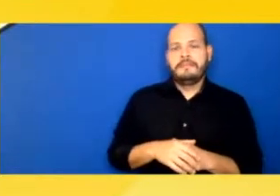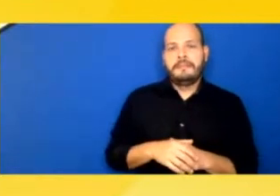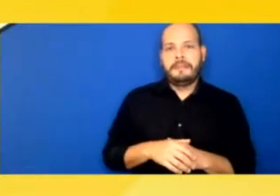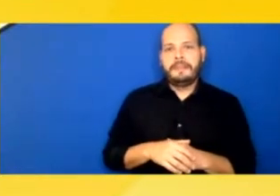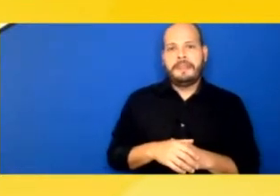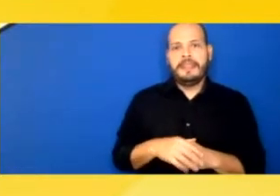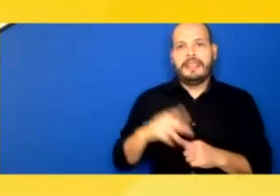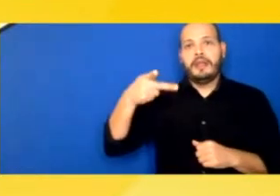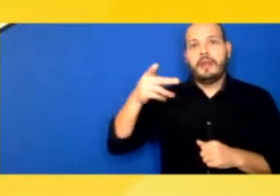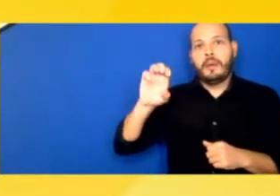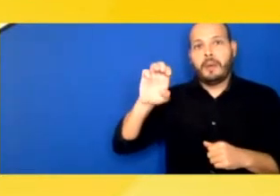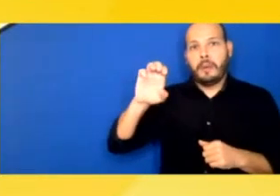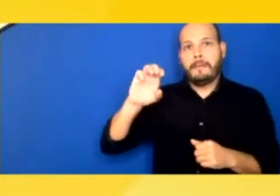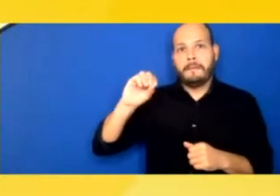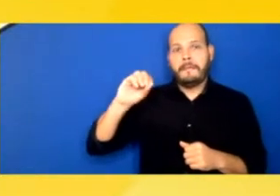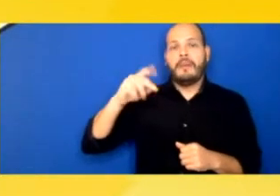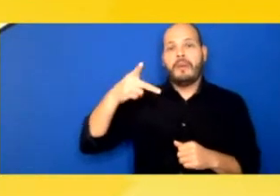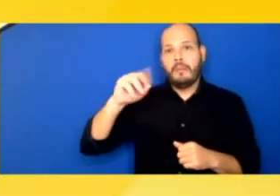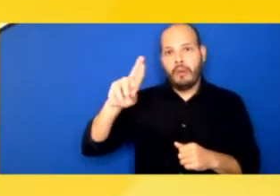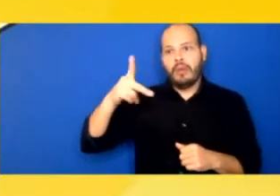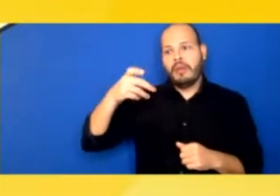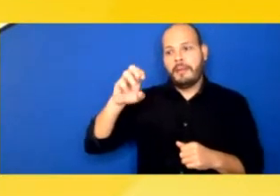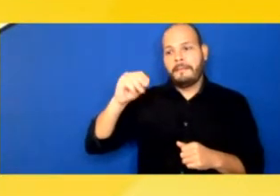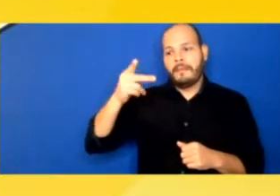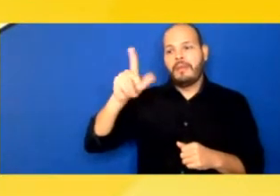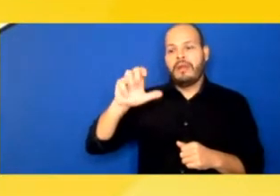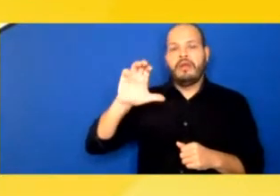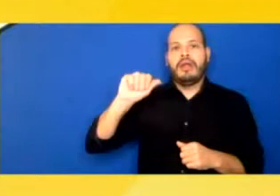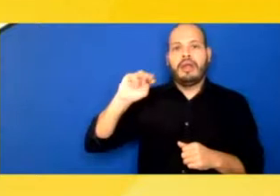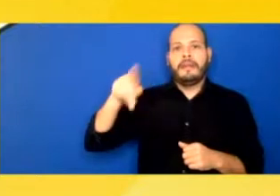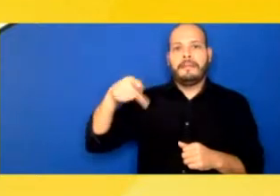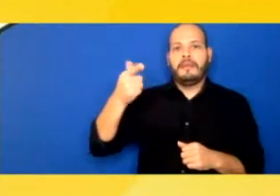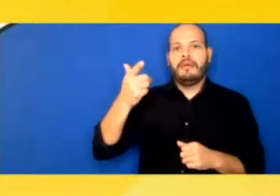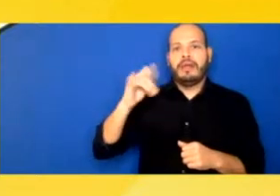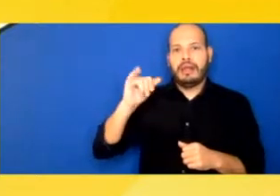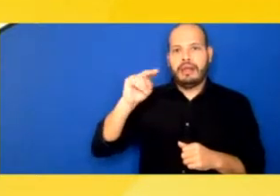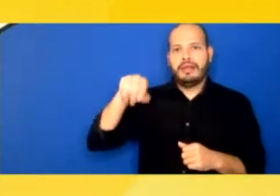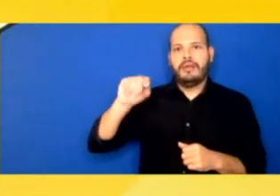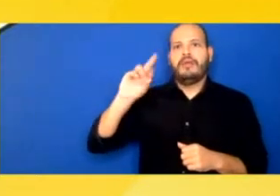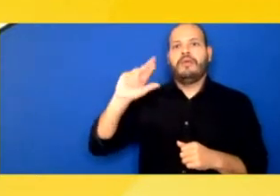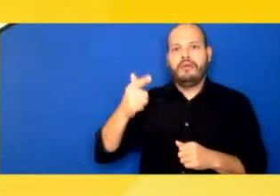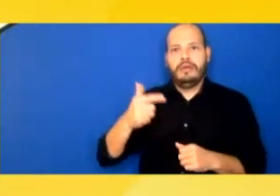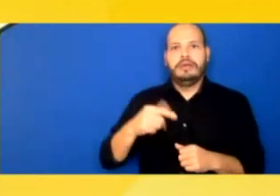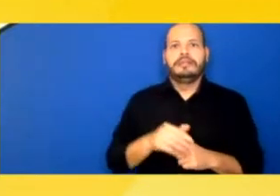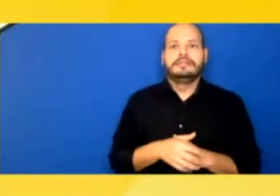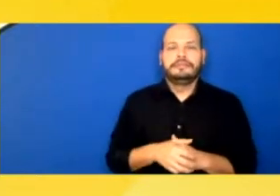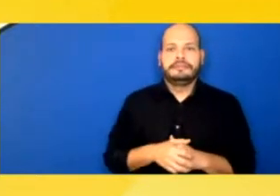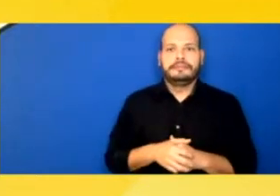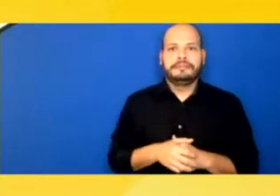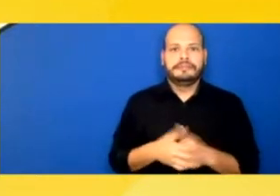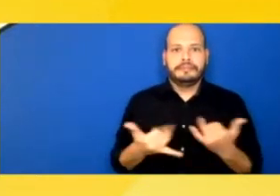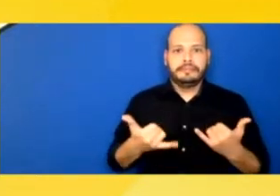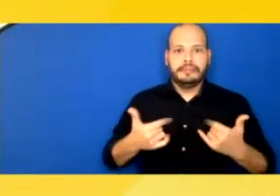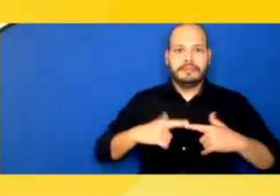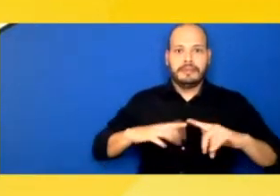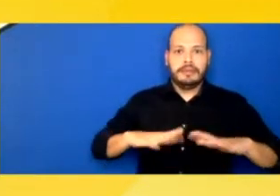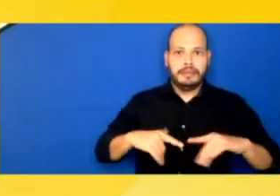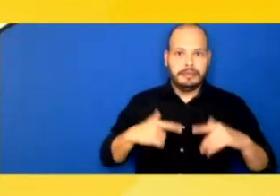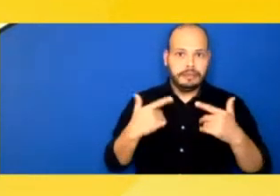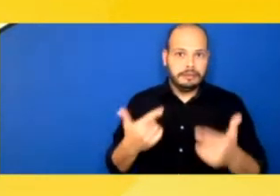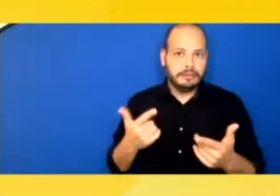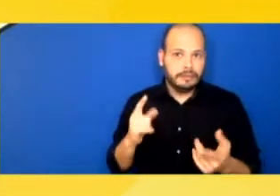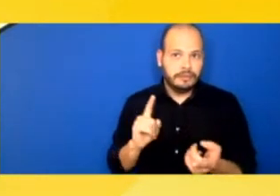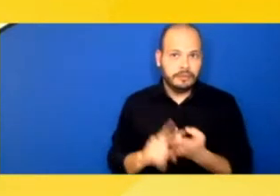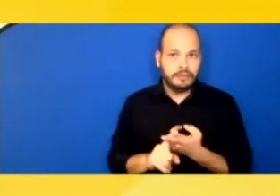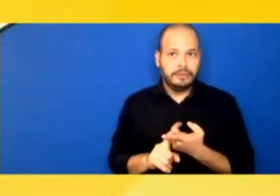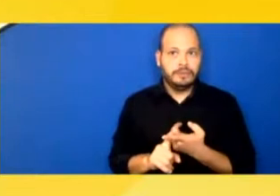who is the president of the Akin Institute for Islamic Research and professor of Islamic Studies at Southern Methodist University, for